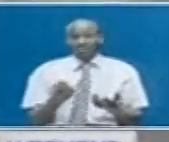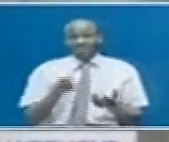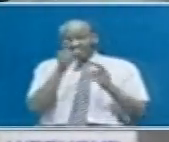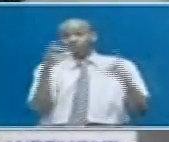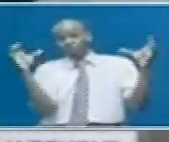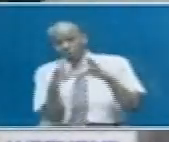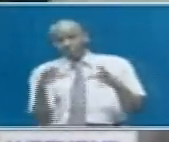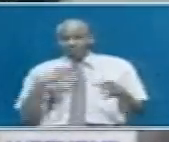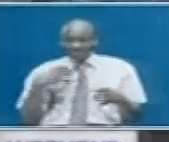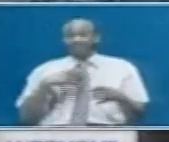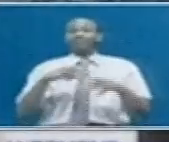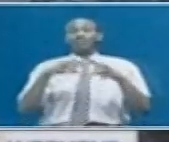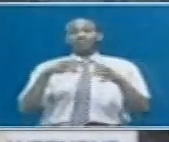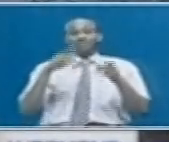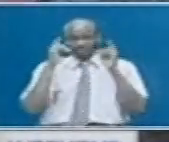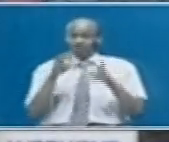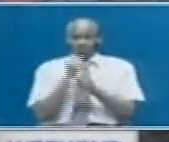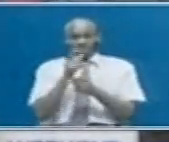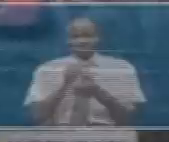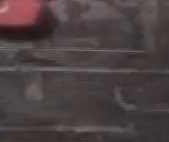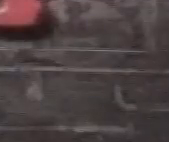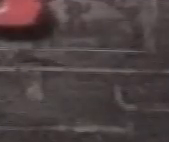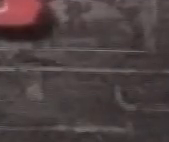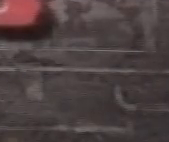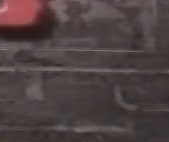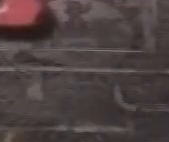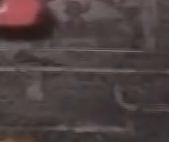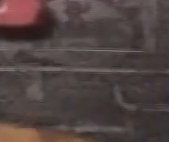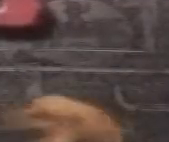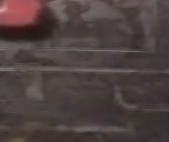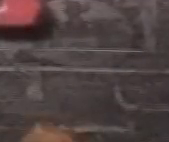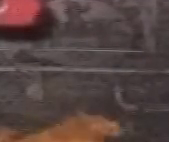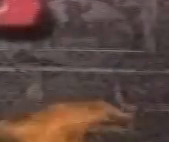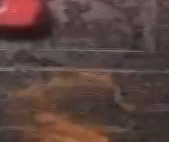Ian Wafula, KTN, for the Witch Hunters.